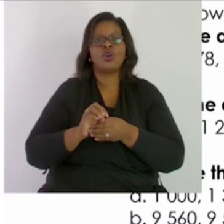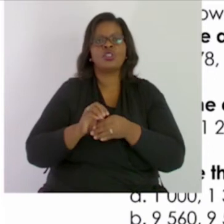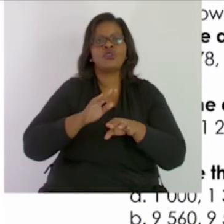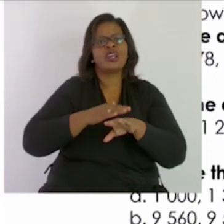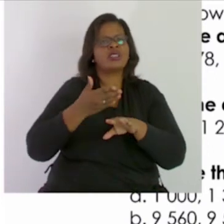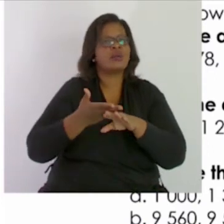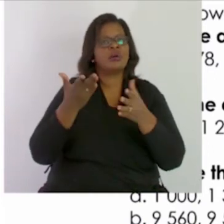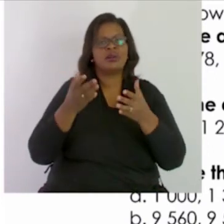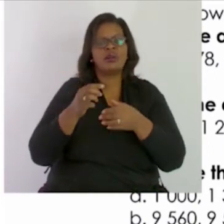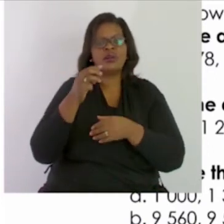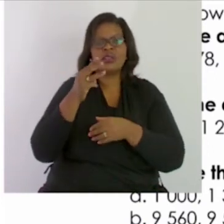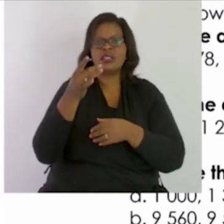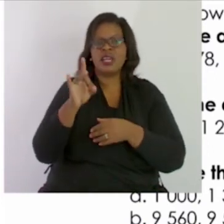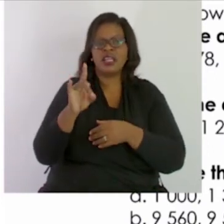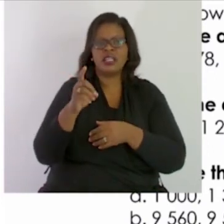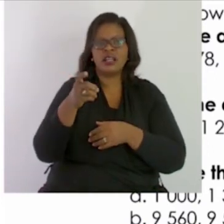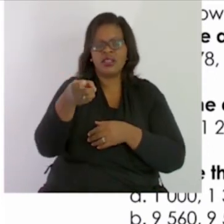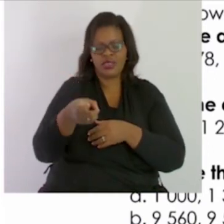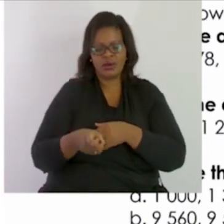38,000 there as an even number.